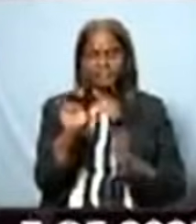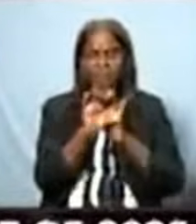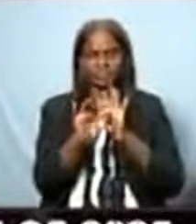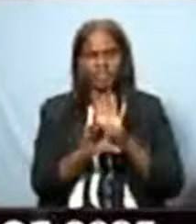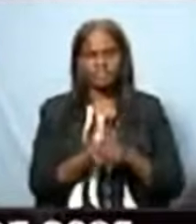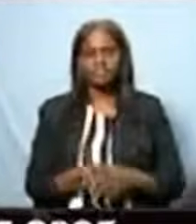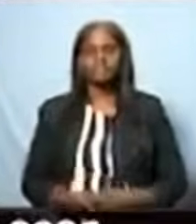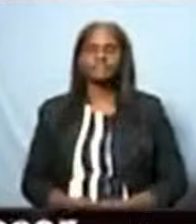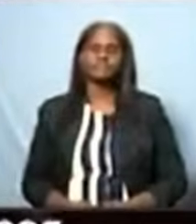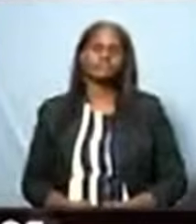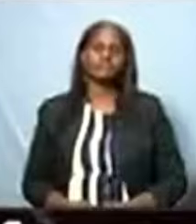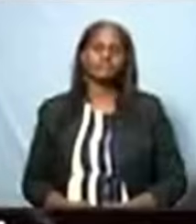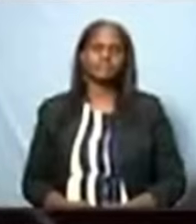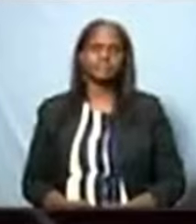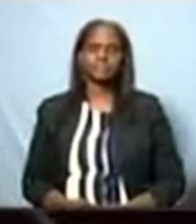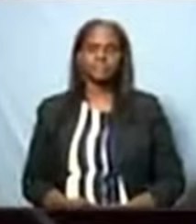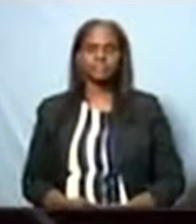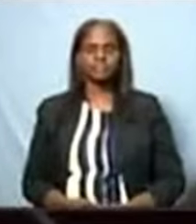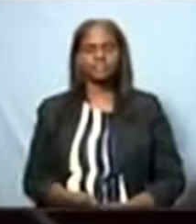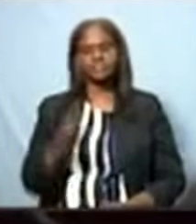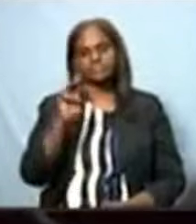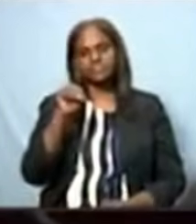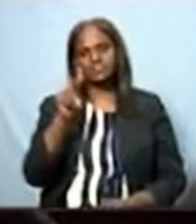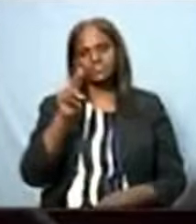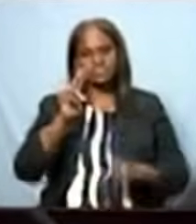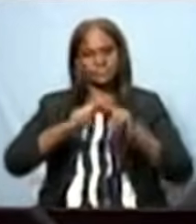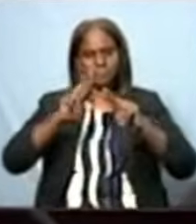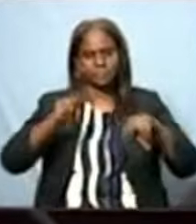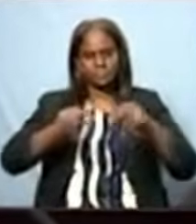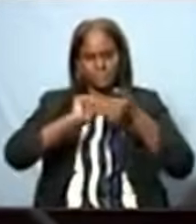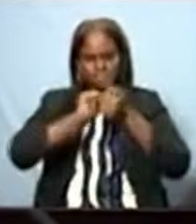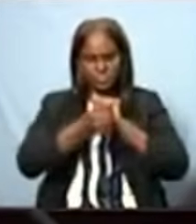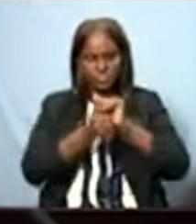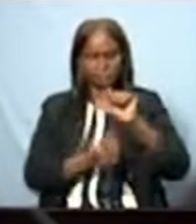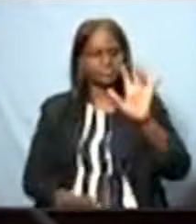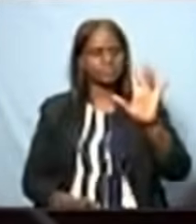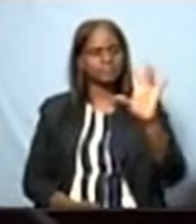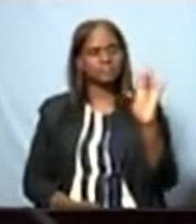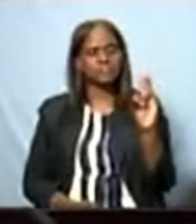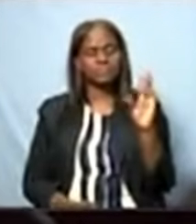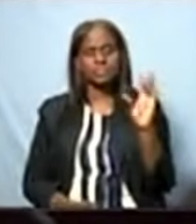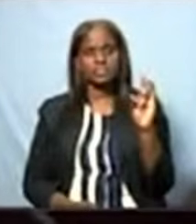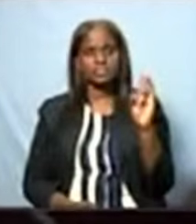Constitution. Mr. Chairperson, Article 57